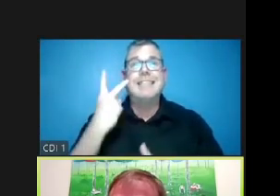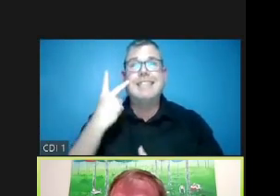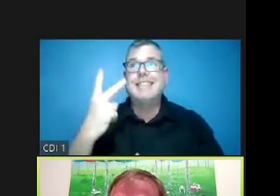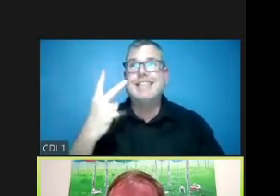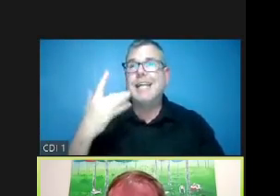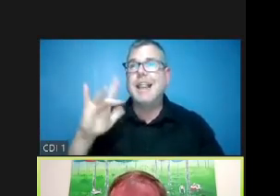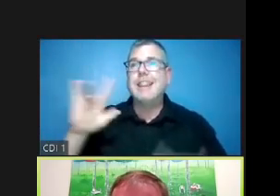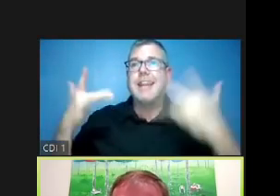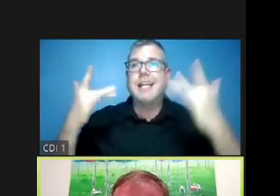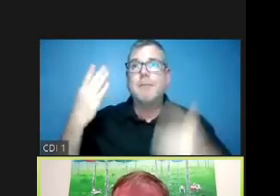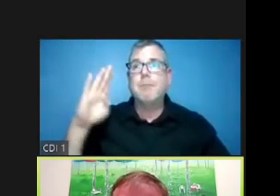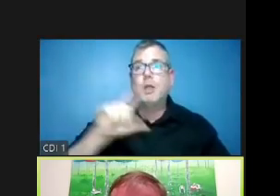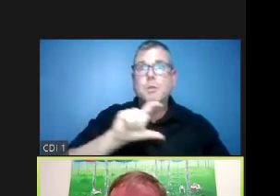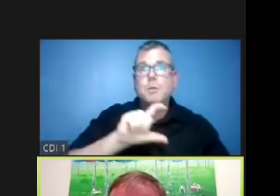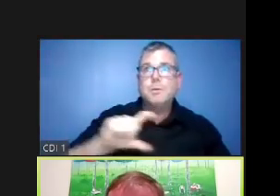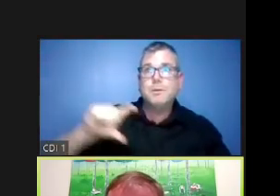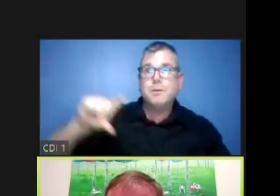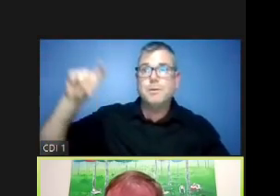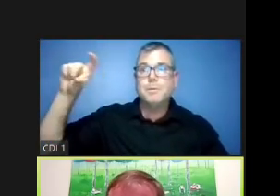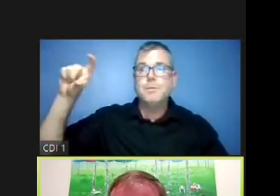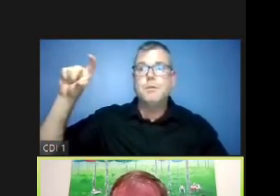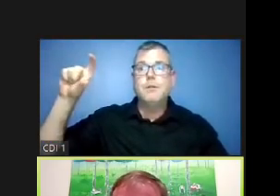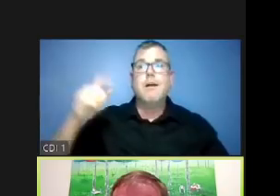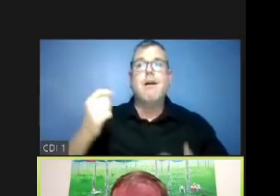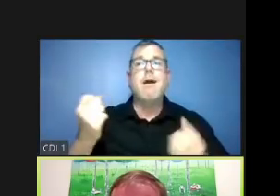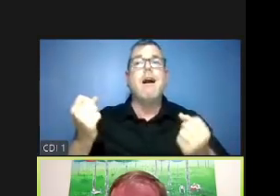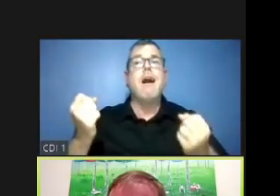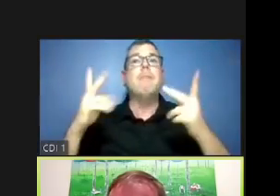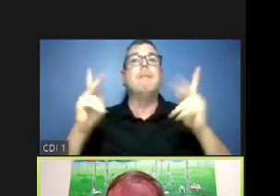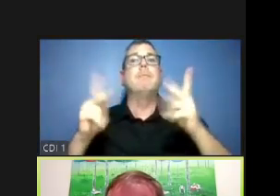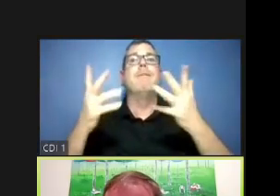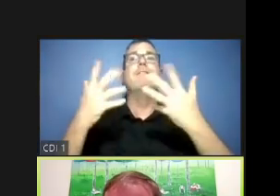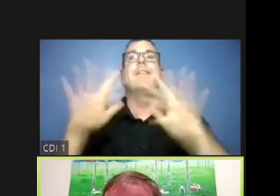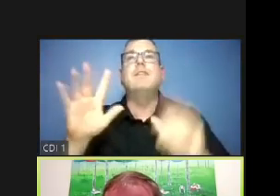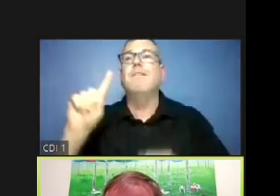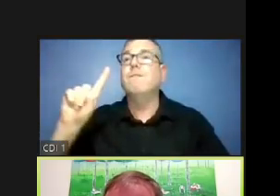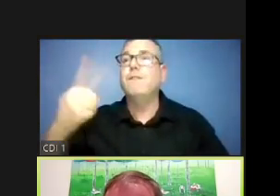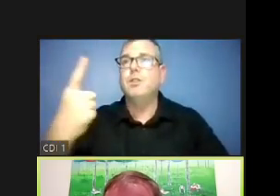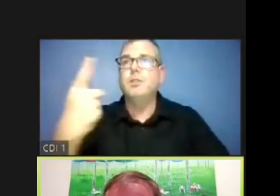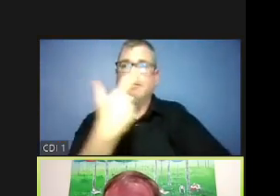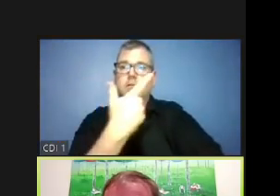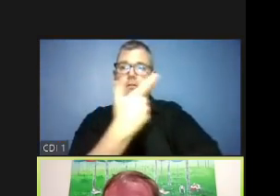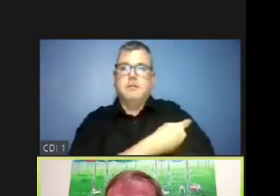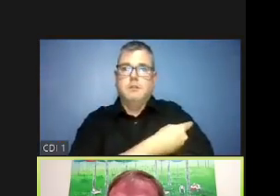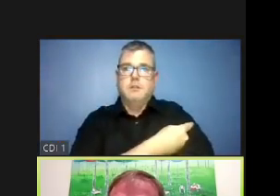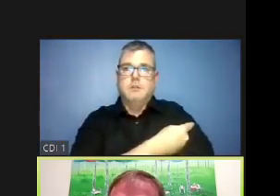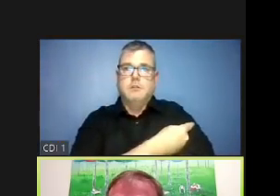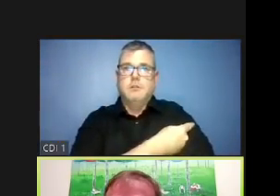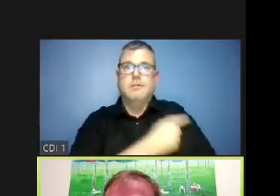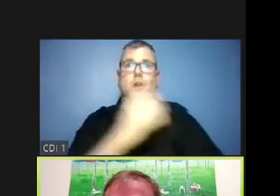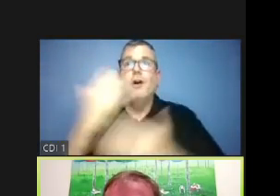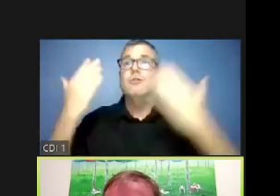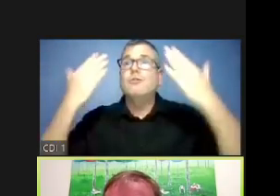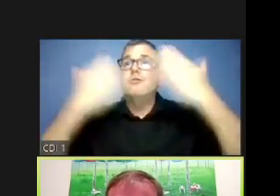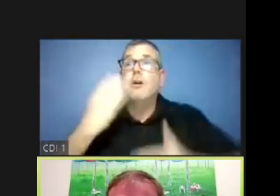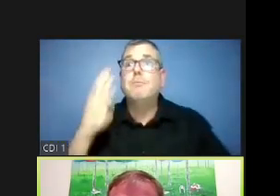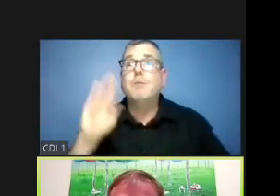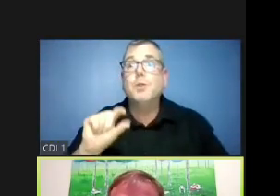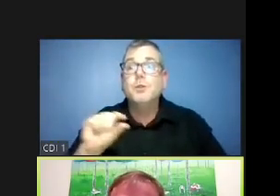first dose, and then the dark blue is those that have had their second dose. And it's about 10 days after that second